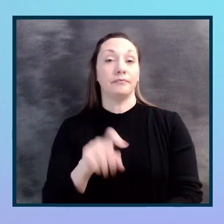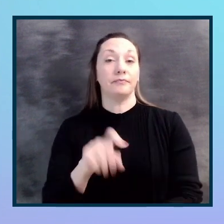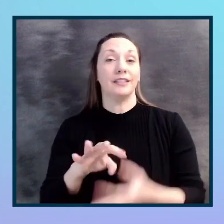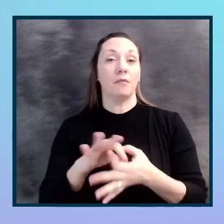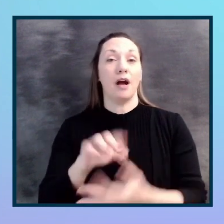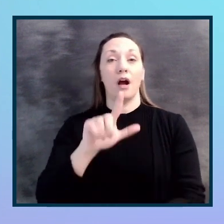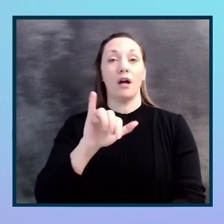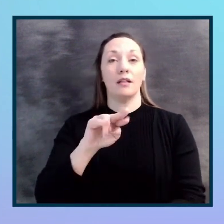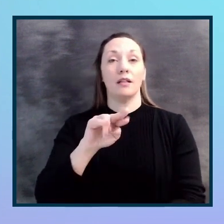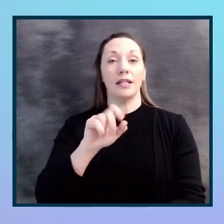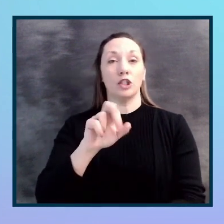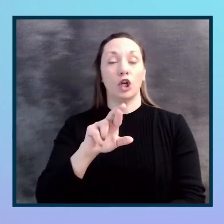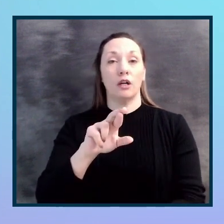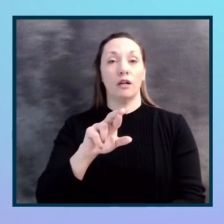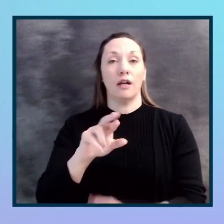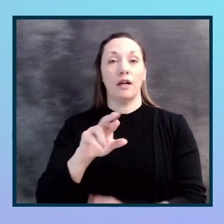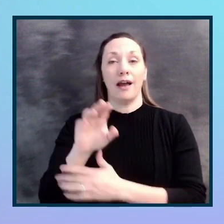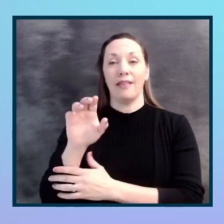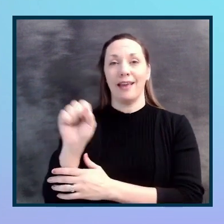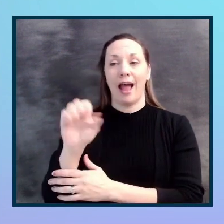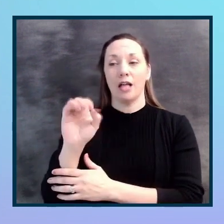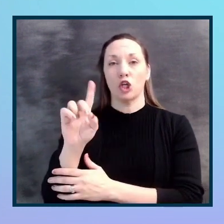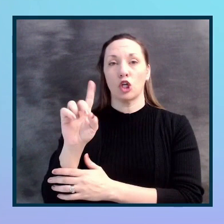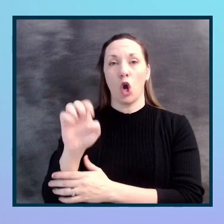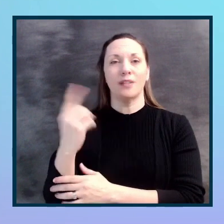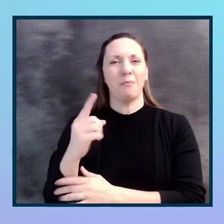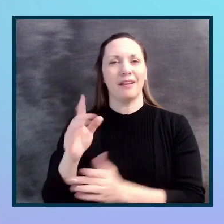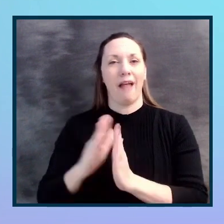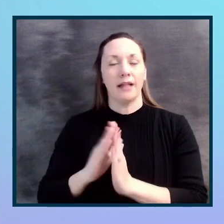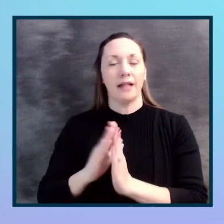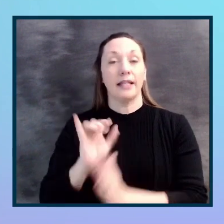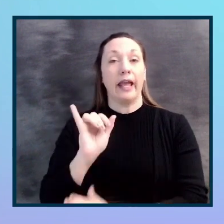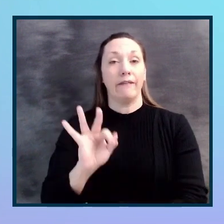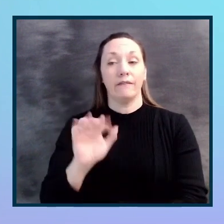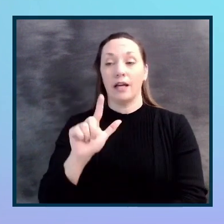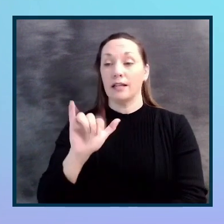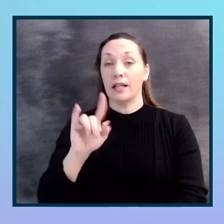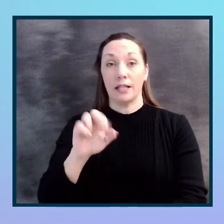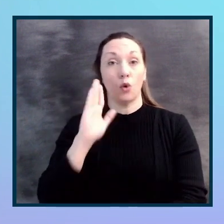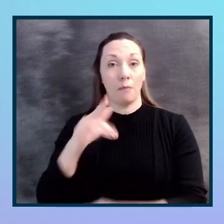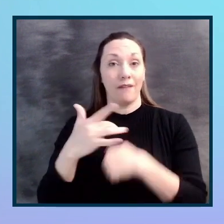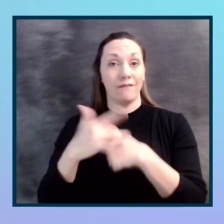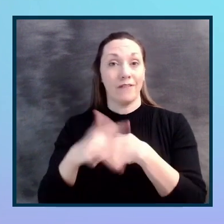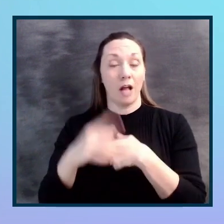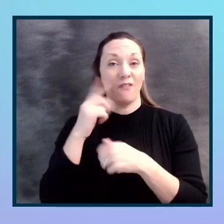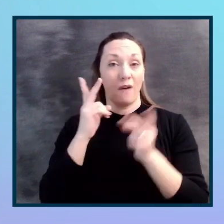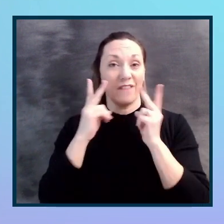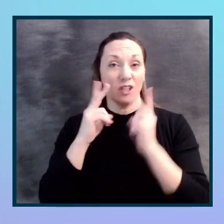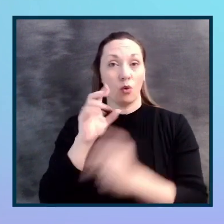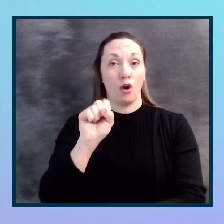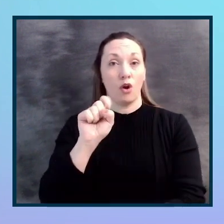linter on VS Code. Somebody asked if the linter will be available for Visual